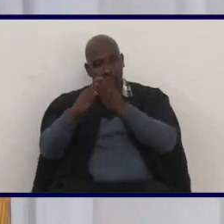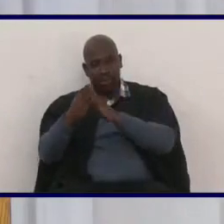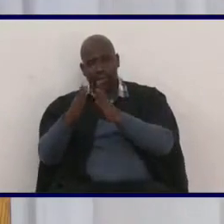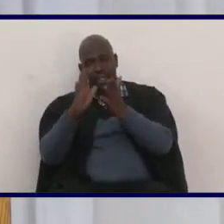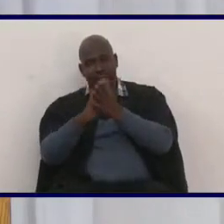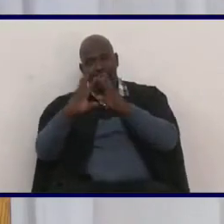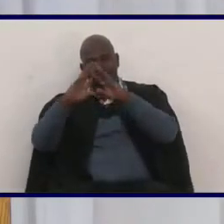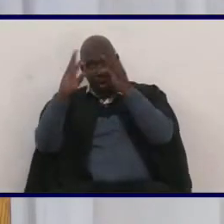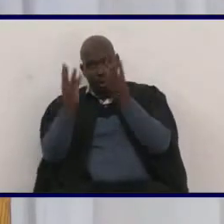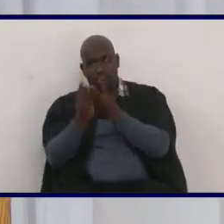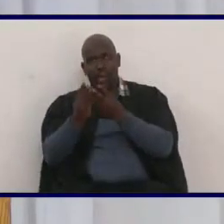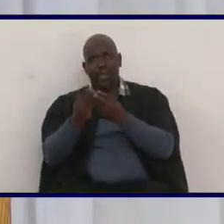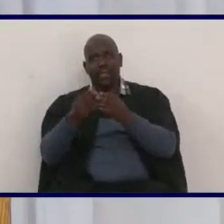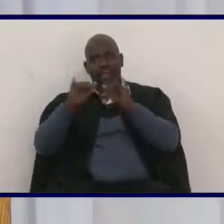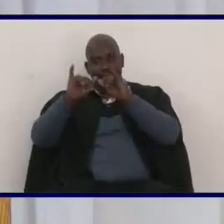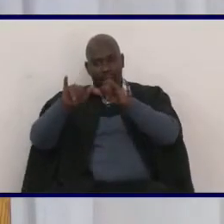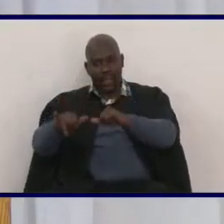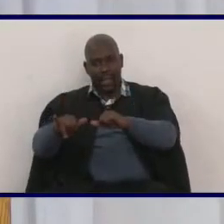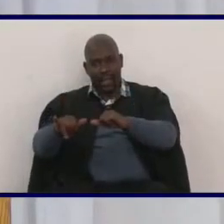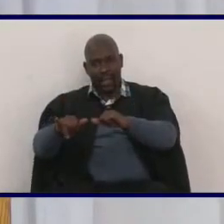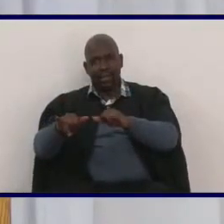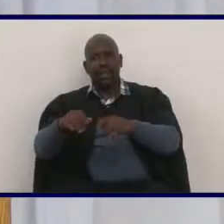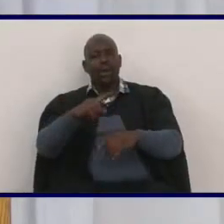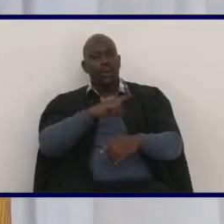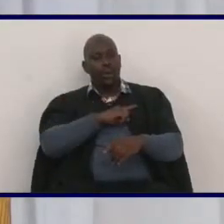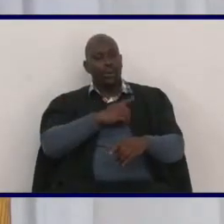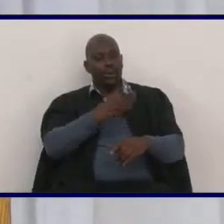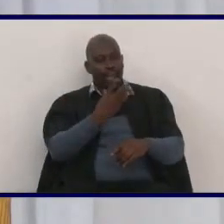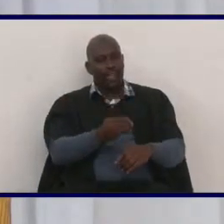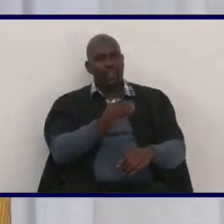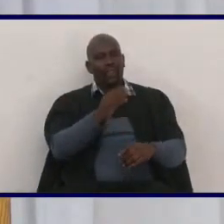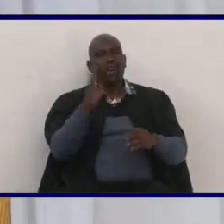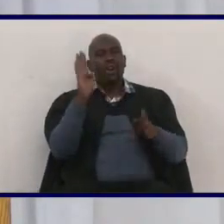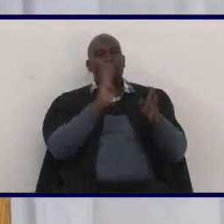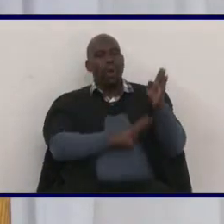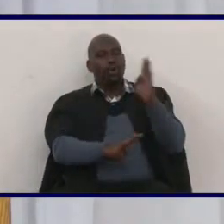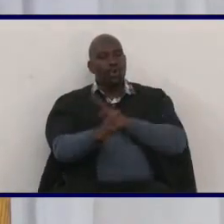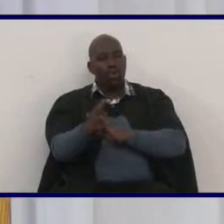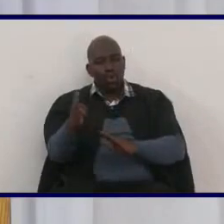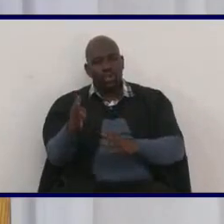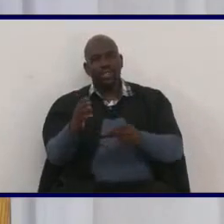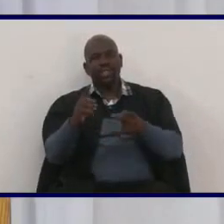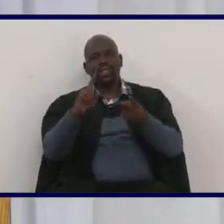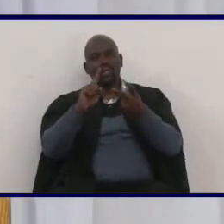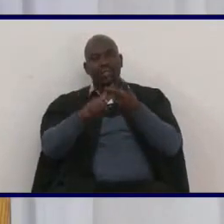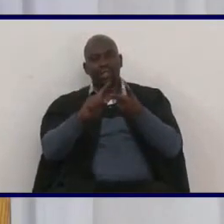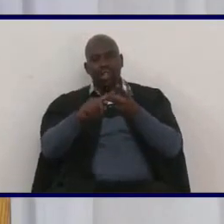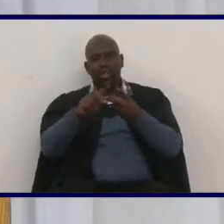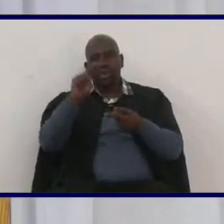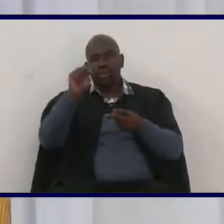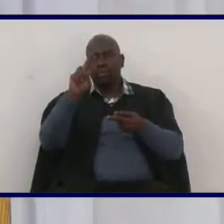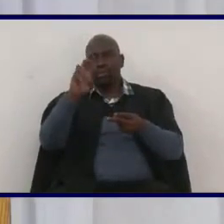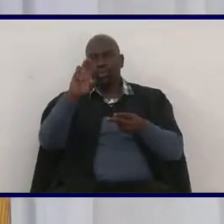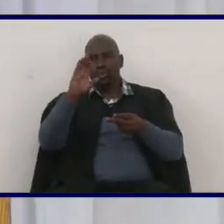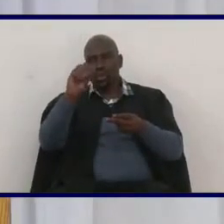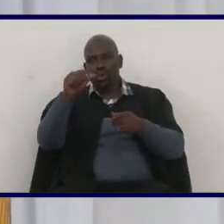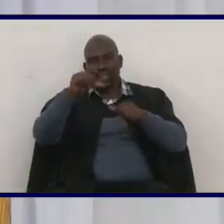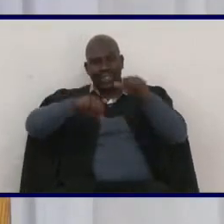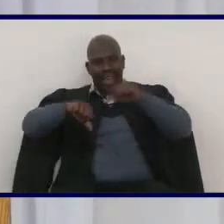have the advances in biological and neurosciences, medicine, nano and digital